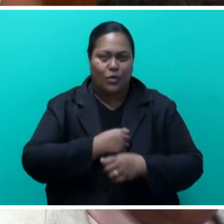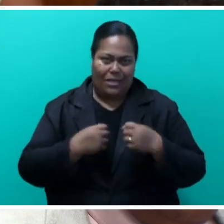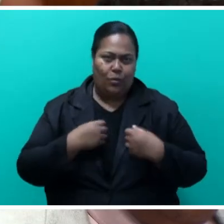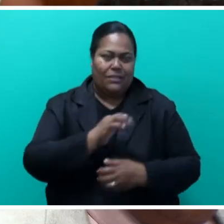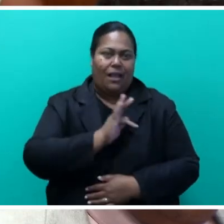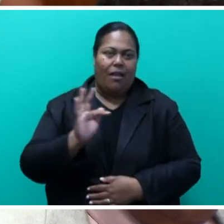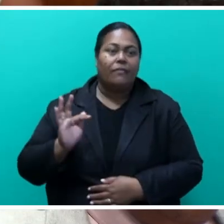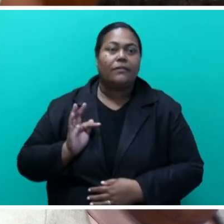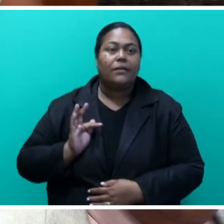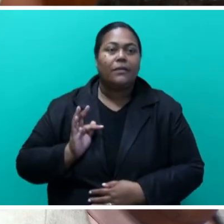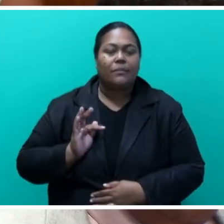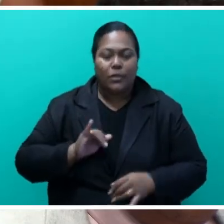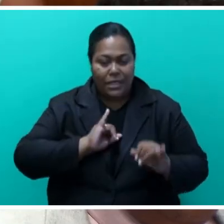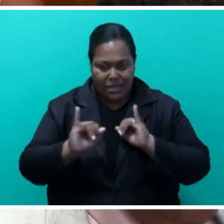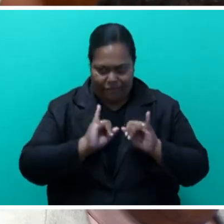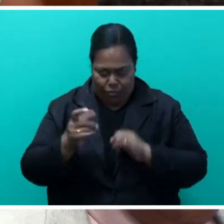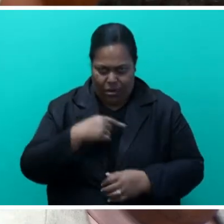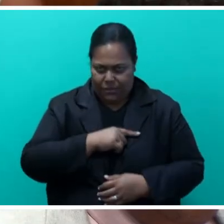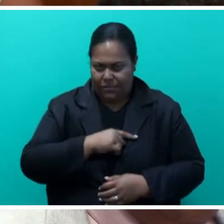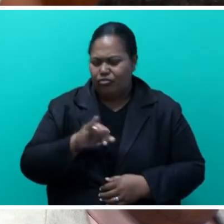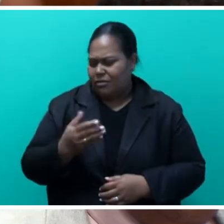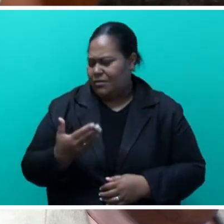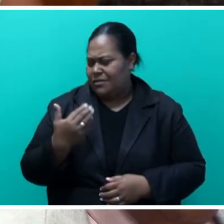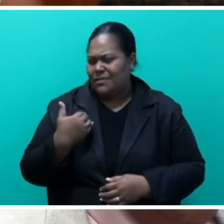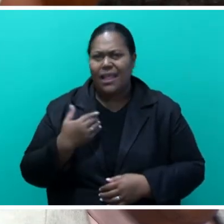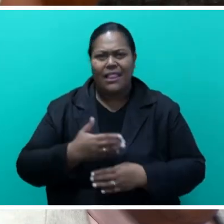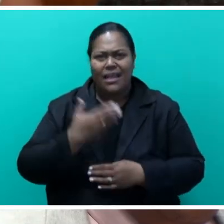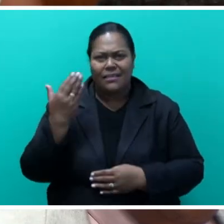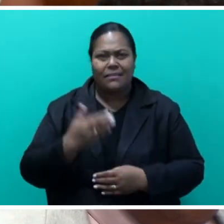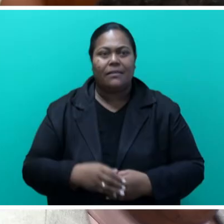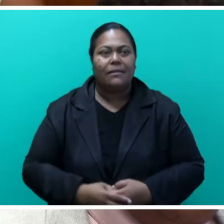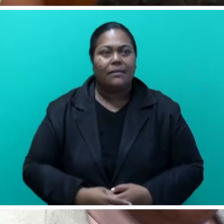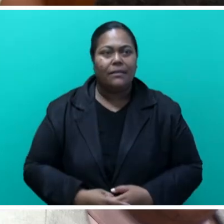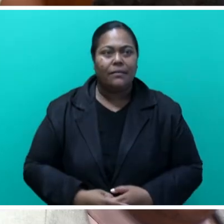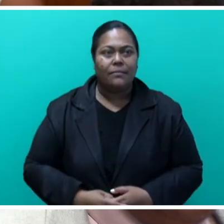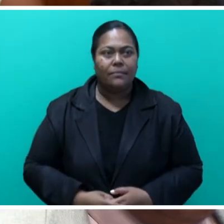been interviewed just in the last few days, sir.